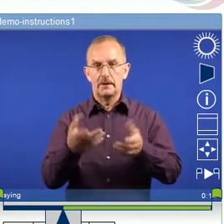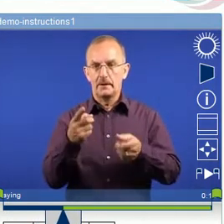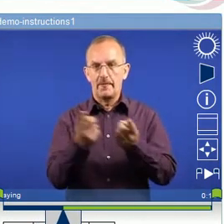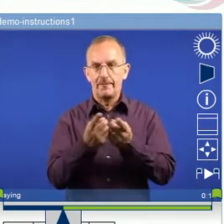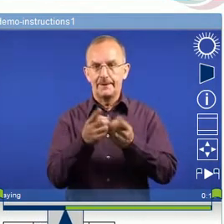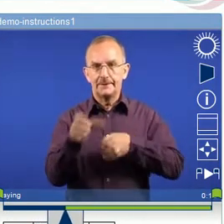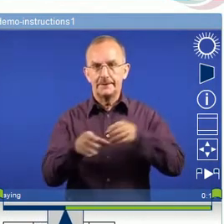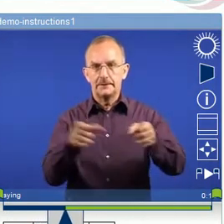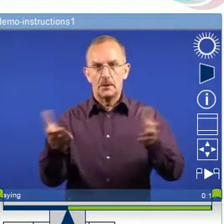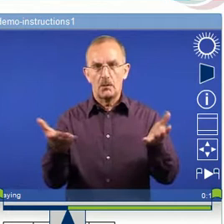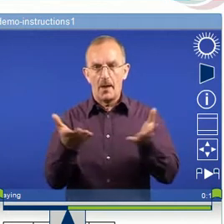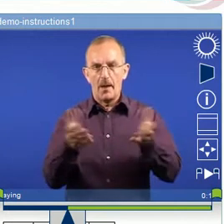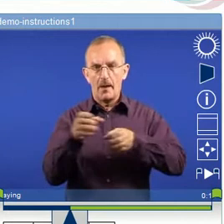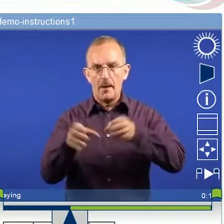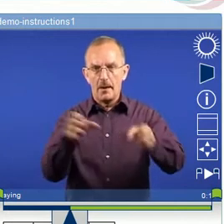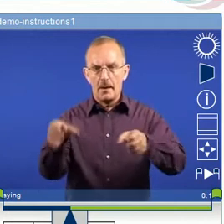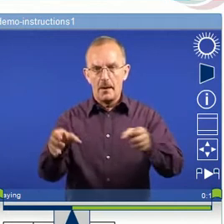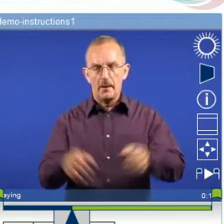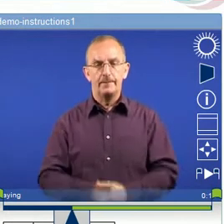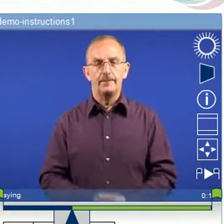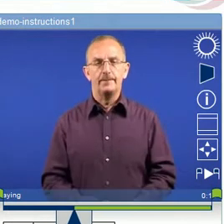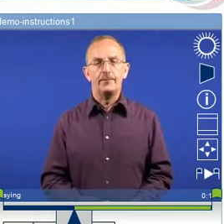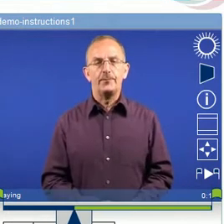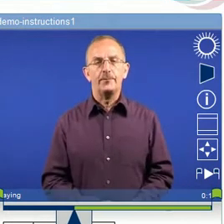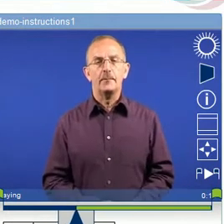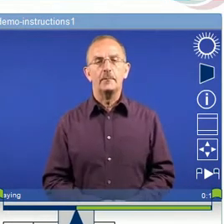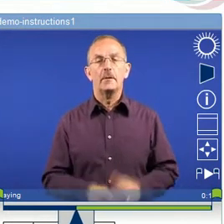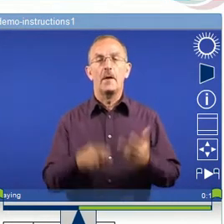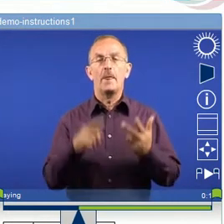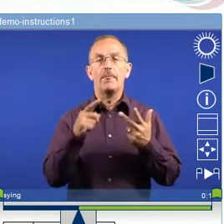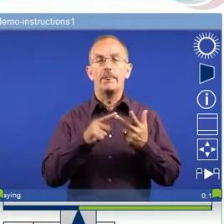Second, you can film yourself explaining the layout of the objects.